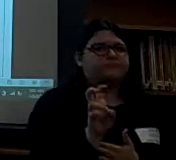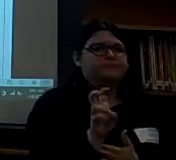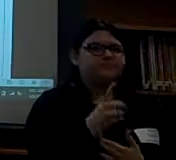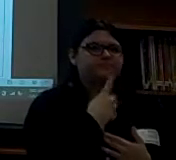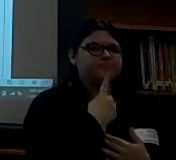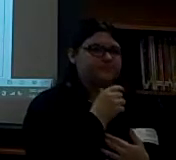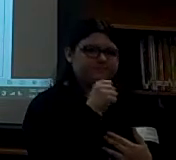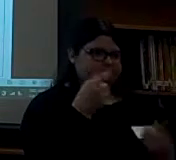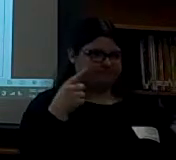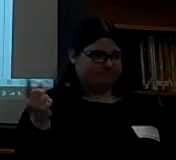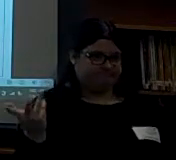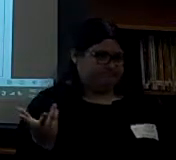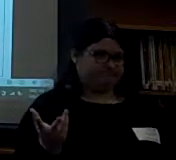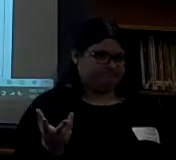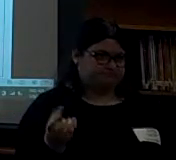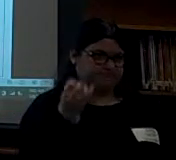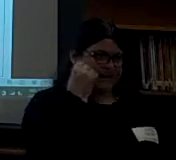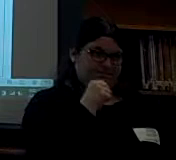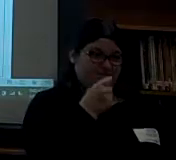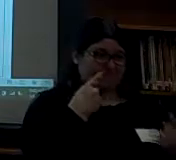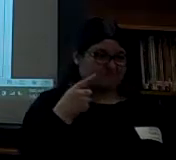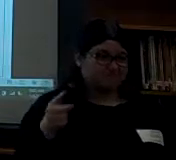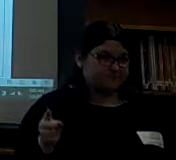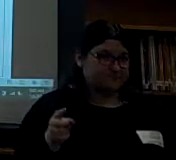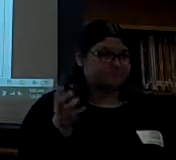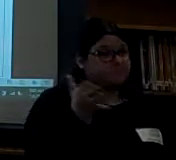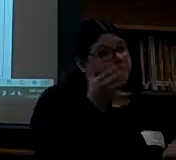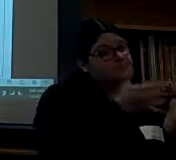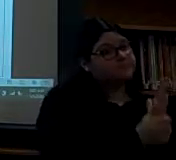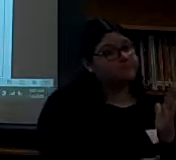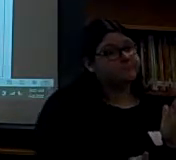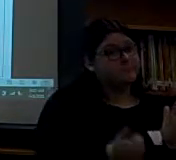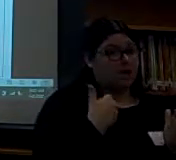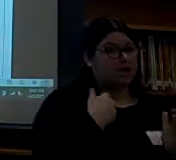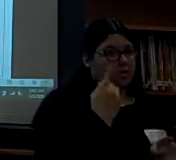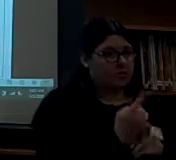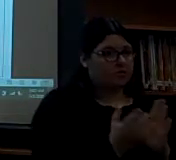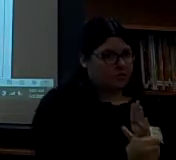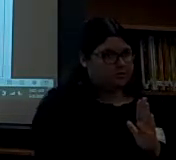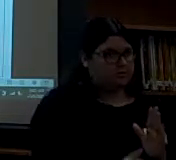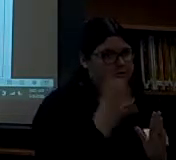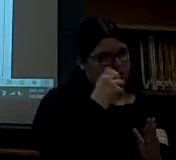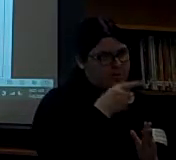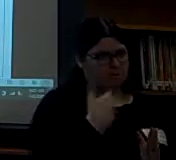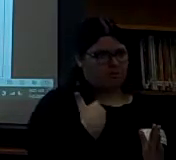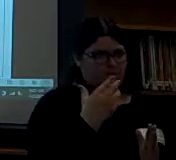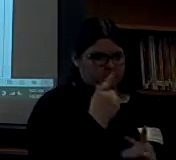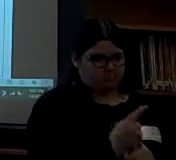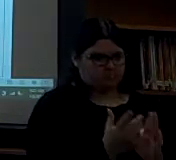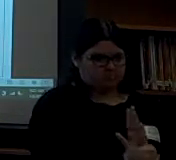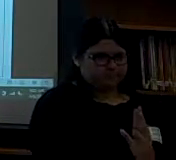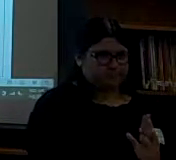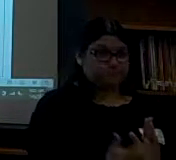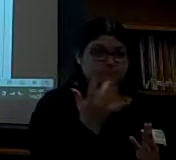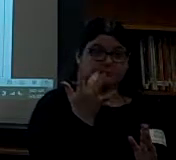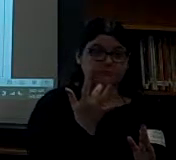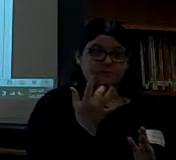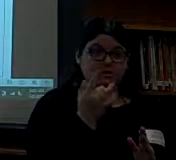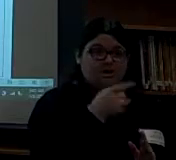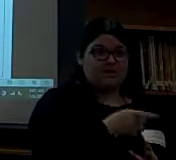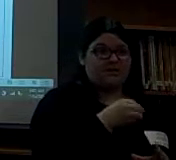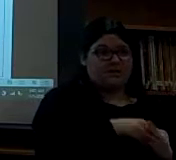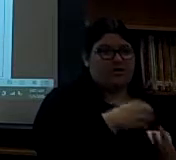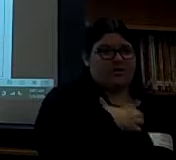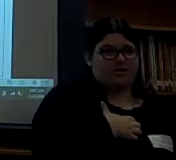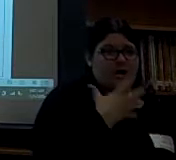say, though, that doesn't work. If it doesn't work to offer them the tool, and you've got the right tool, assuming you have the right tool, it's because they are in